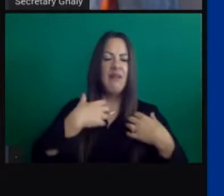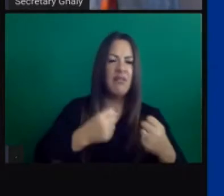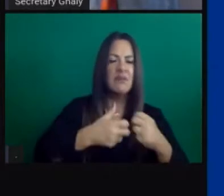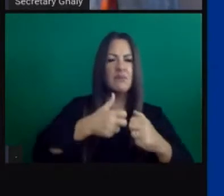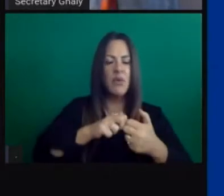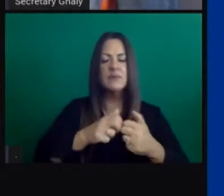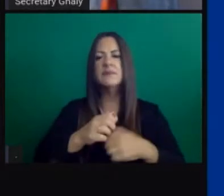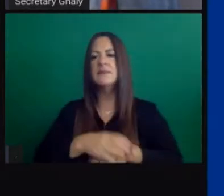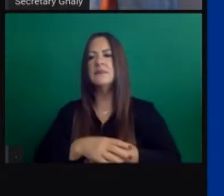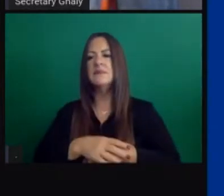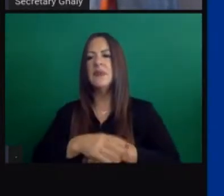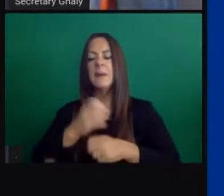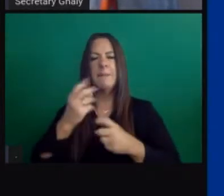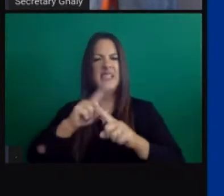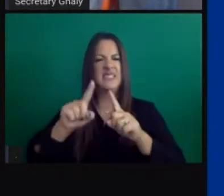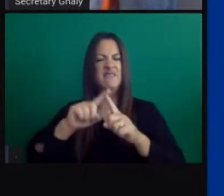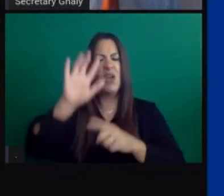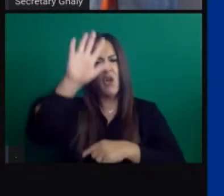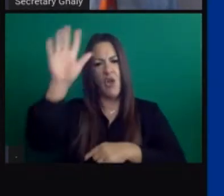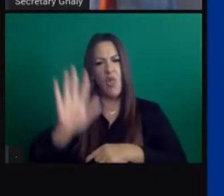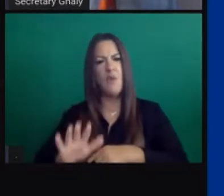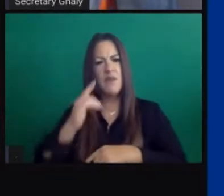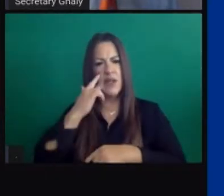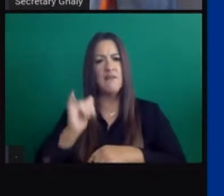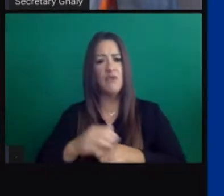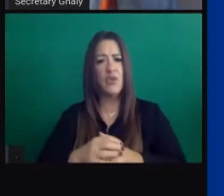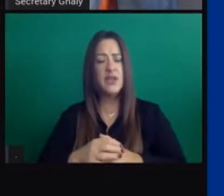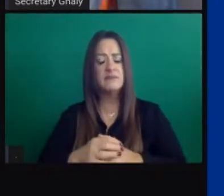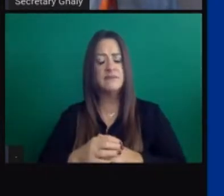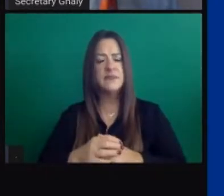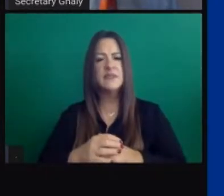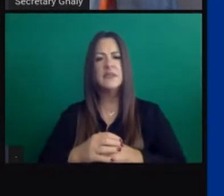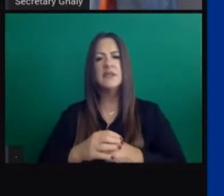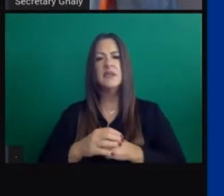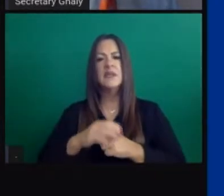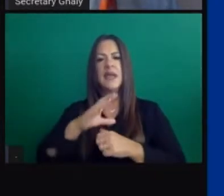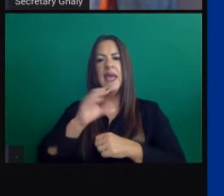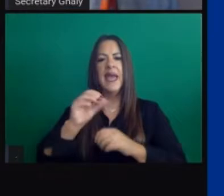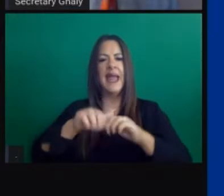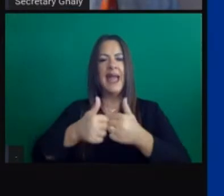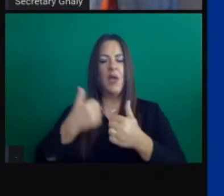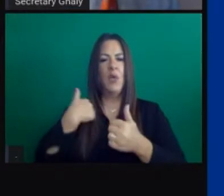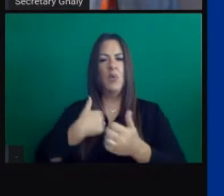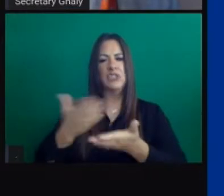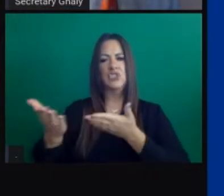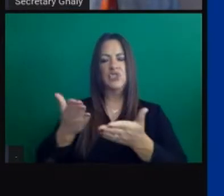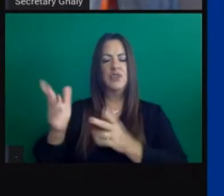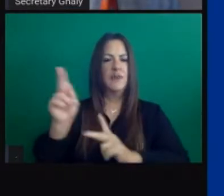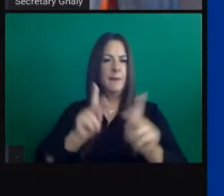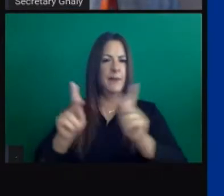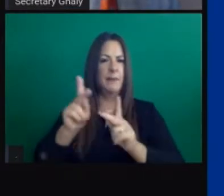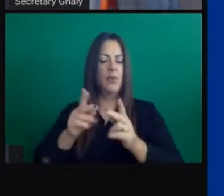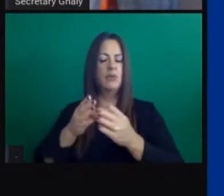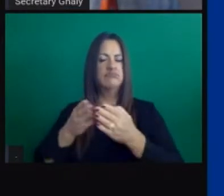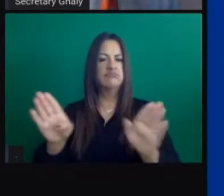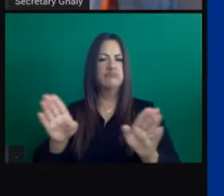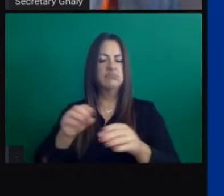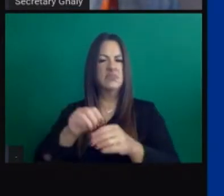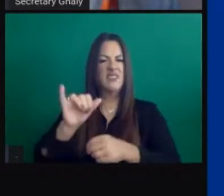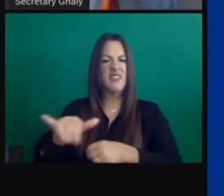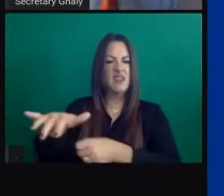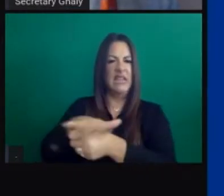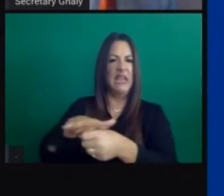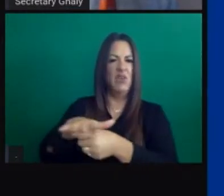also serves as a place to serve older Californians. So altogether, very